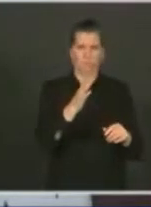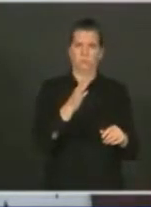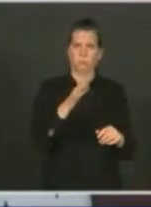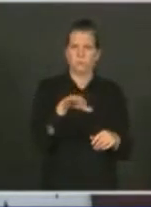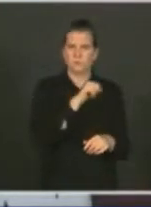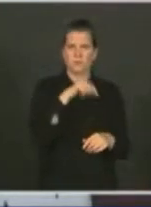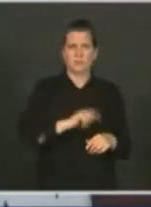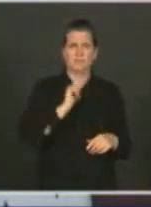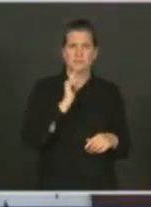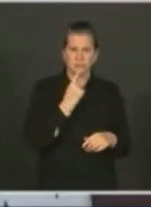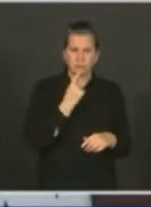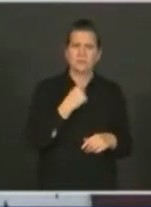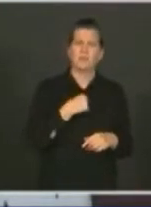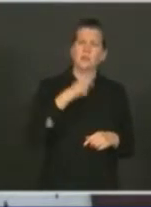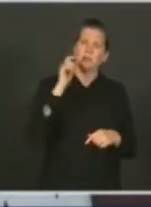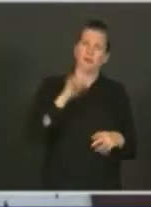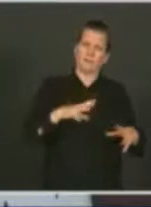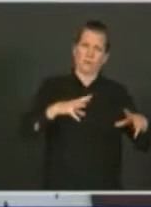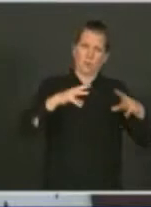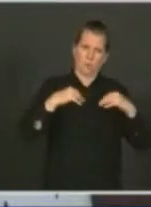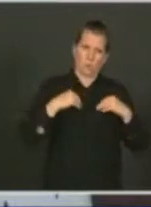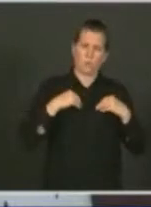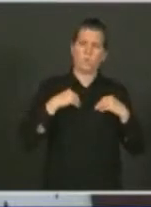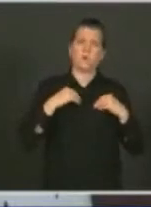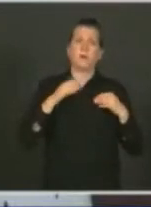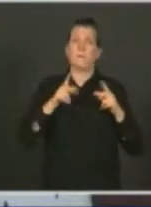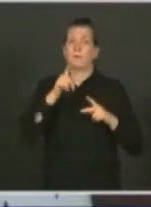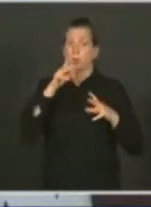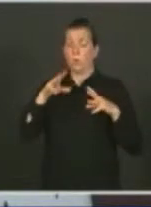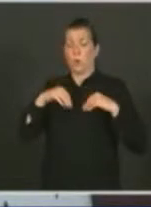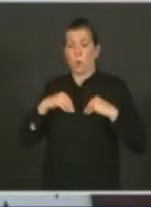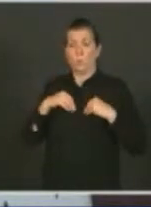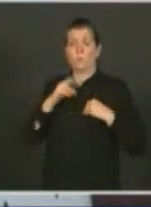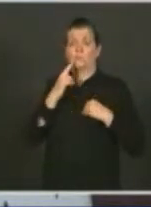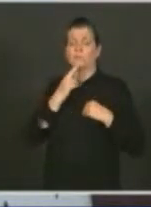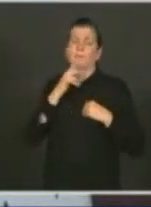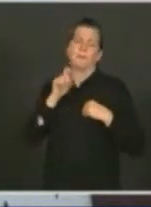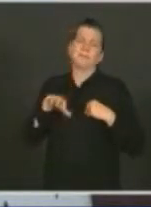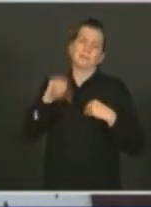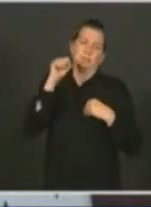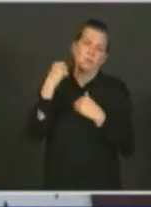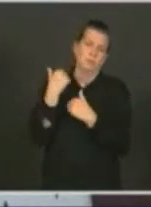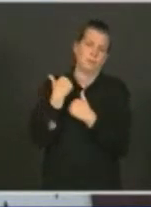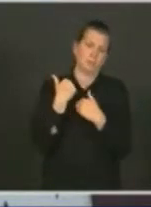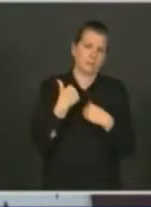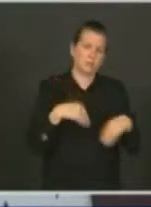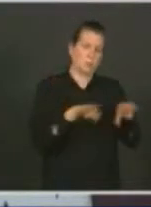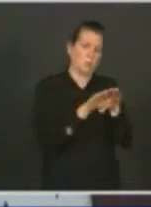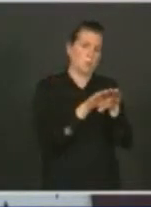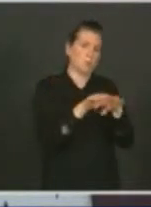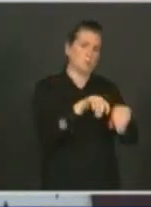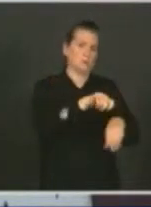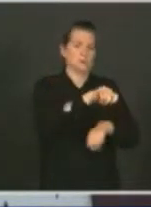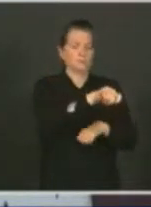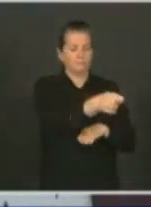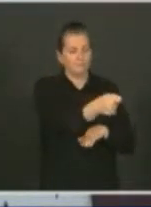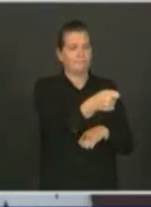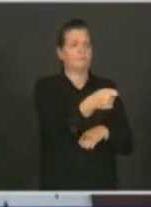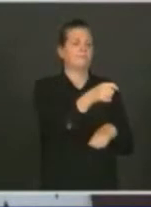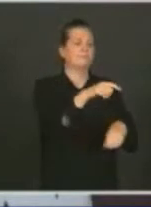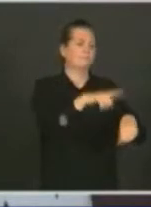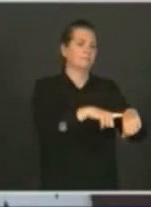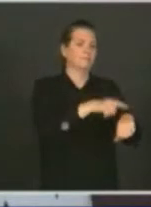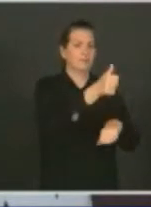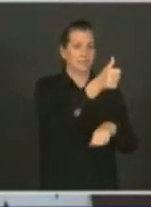and will stay home. And by the way, you see it in other places. I mean, sadly, lockdowns do still continue to work. The thing that